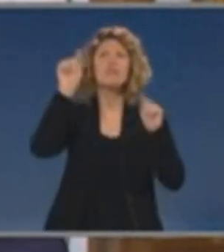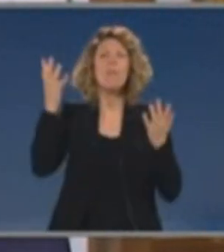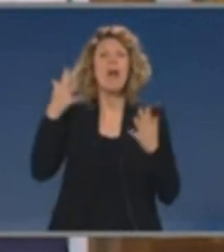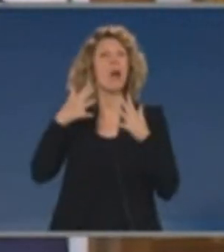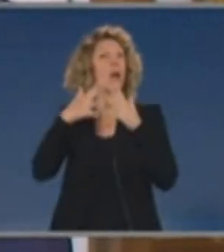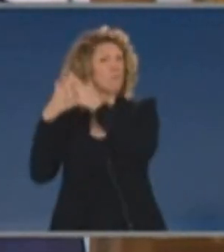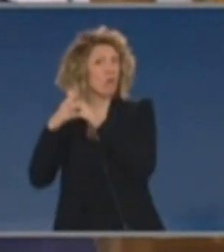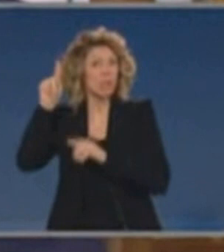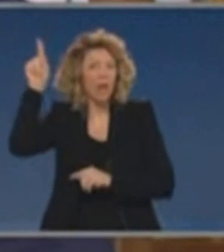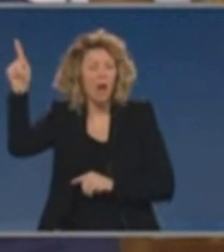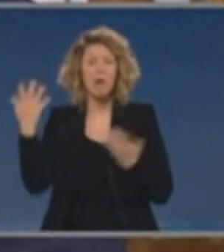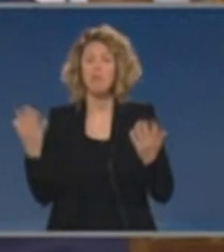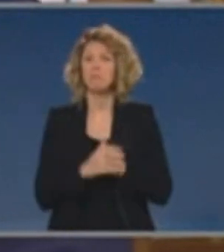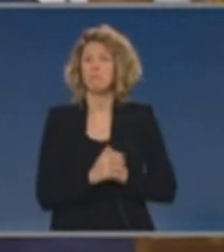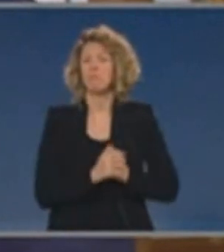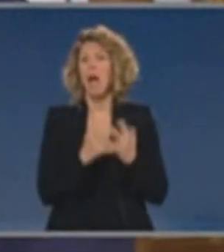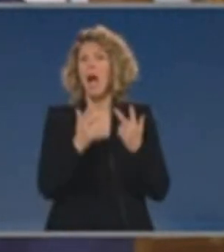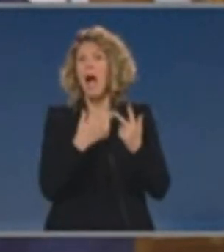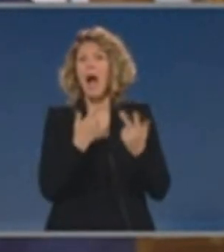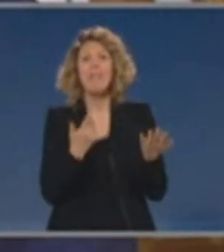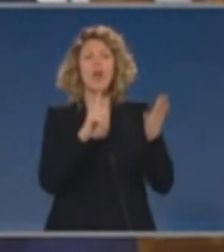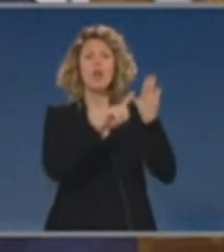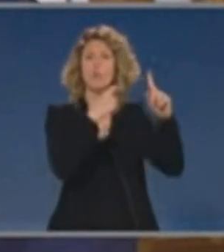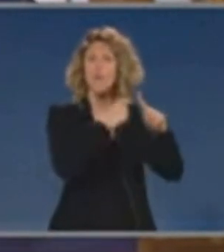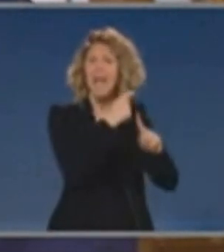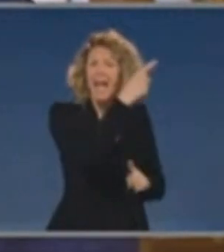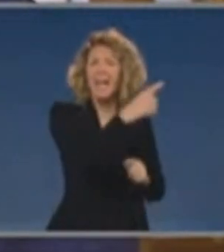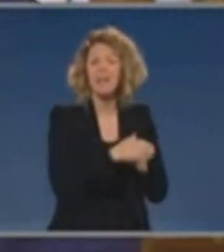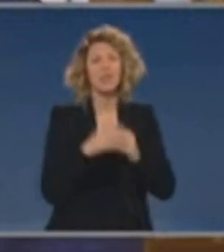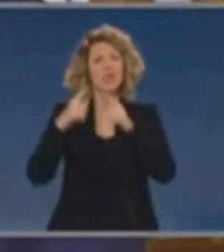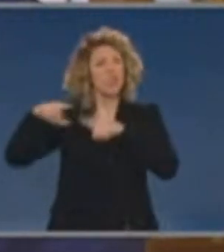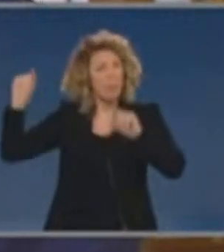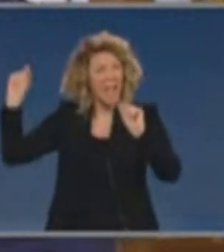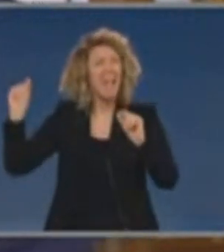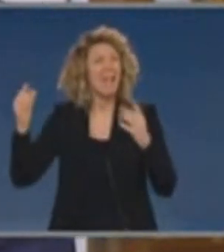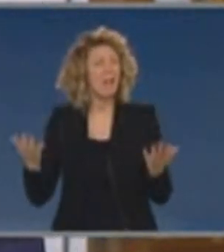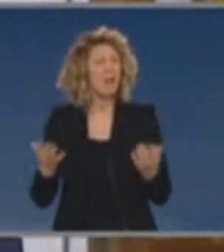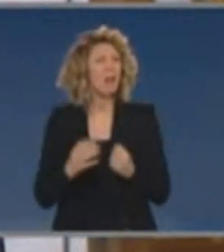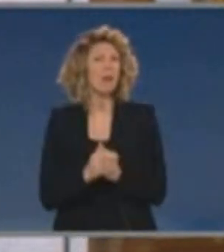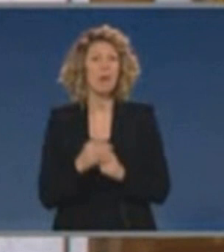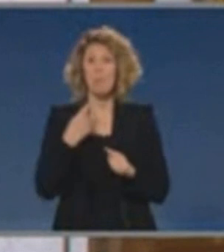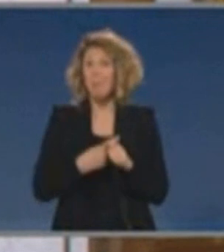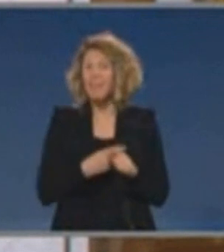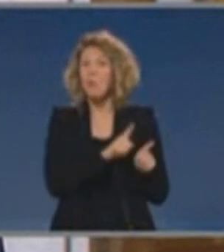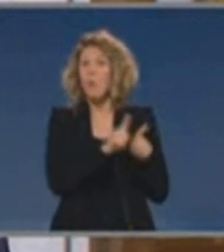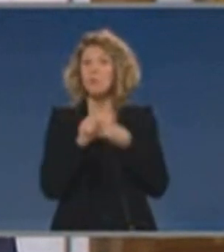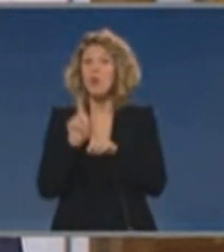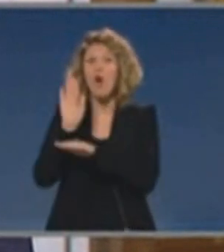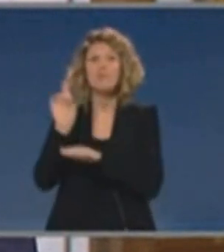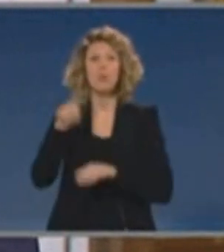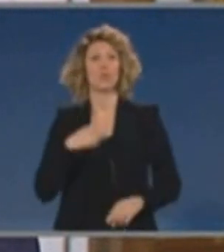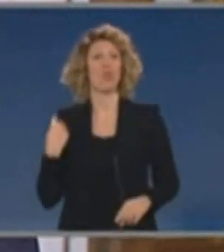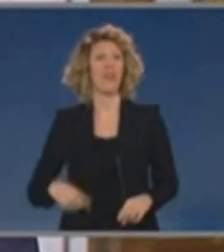States, more than 10% from each of the United Kingdom and Japan, and a little over